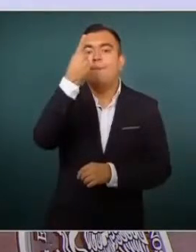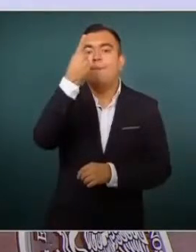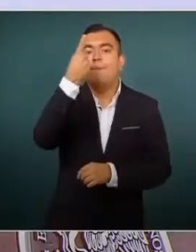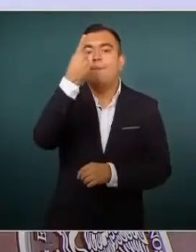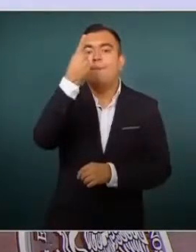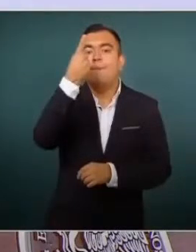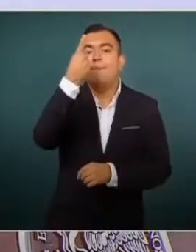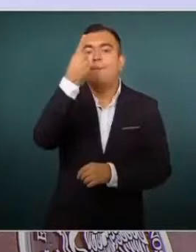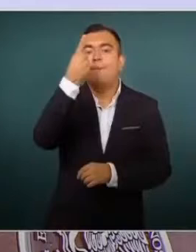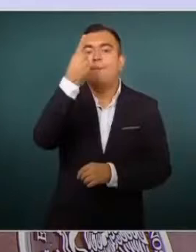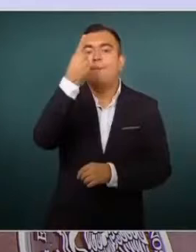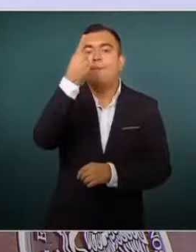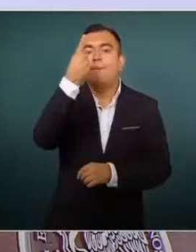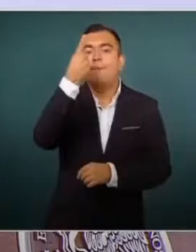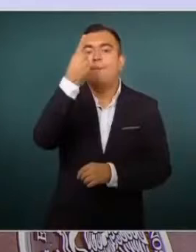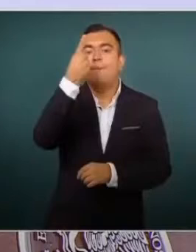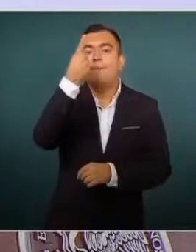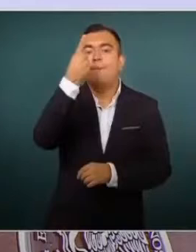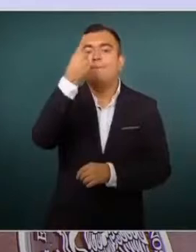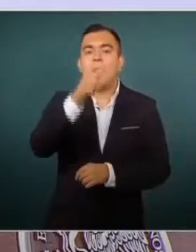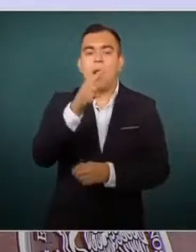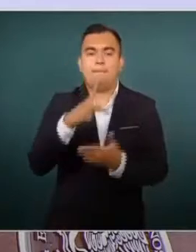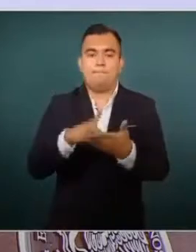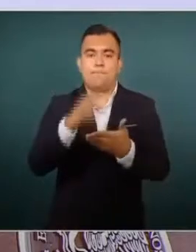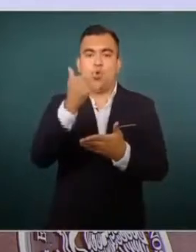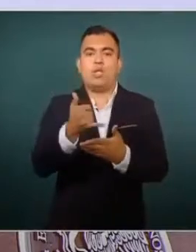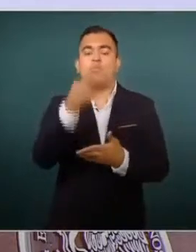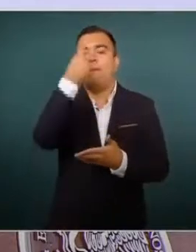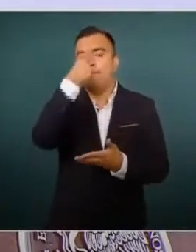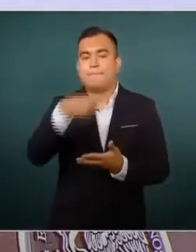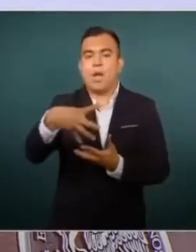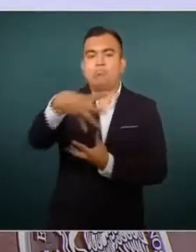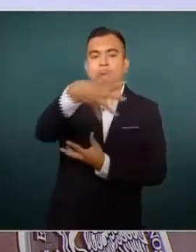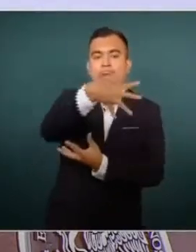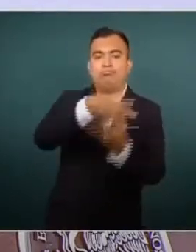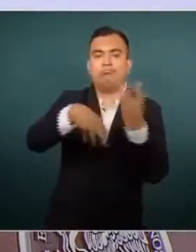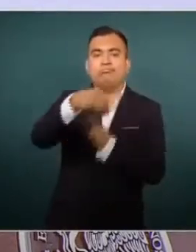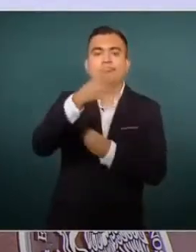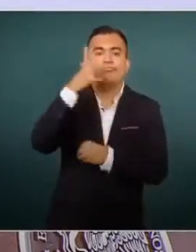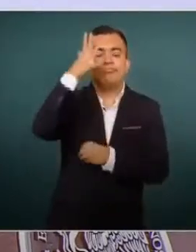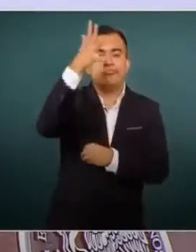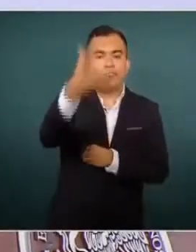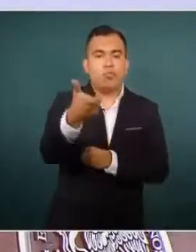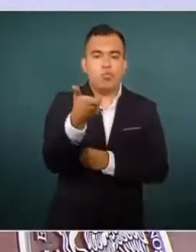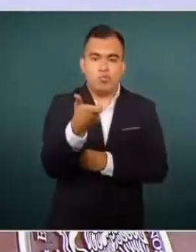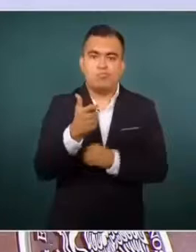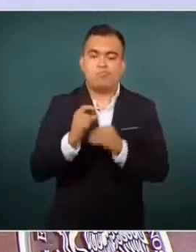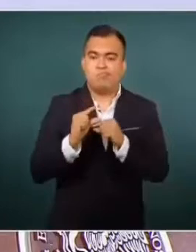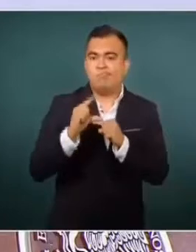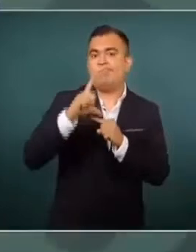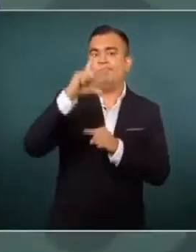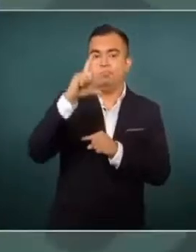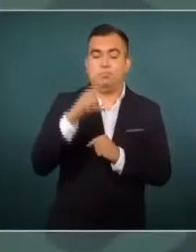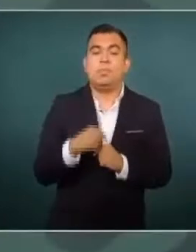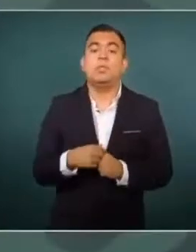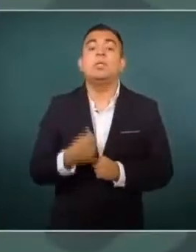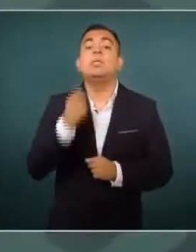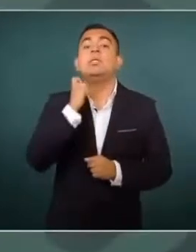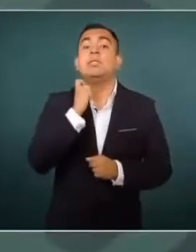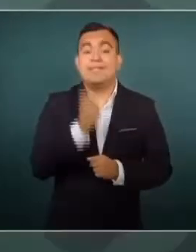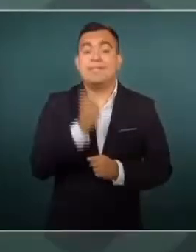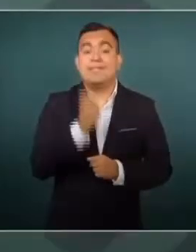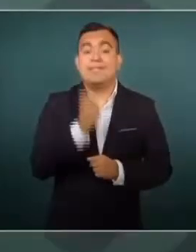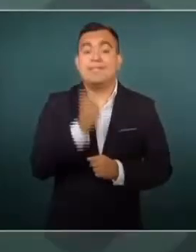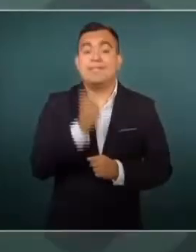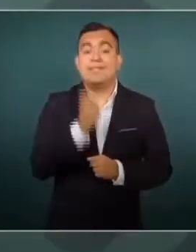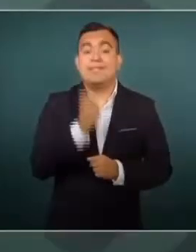productive public measures. En segundo lugar, he sostenido en todas mis responsabilidades